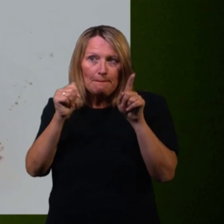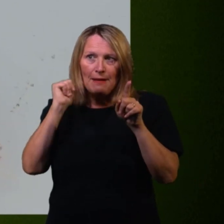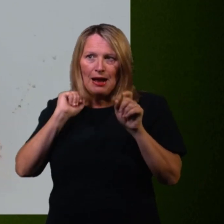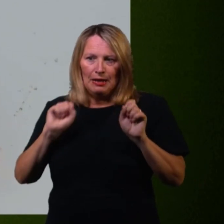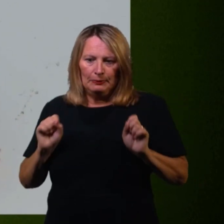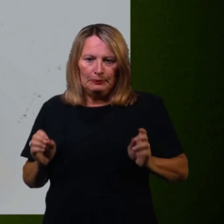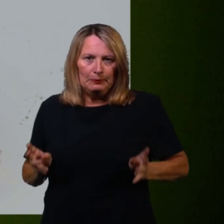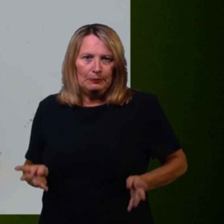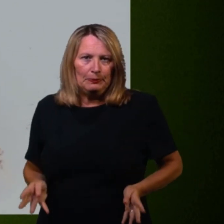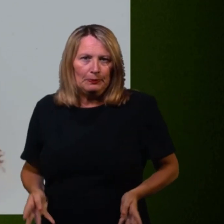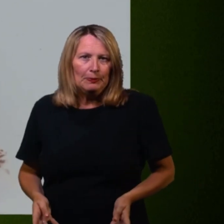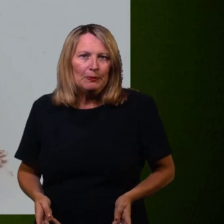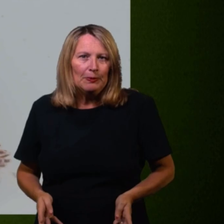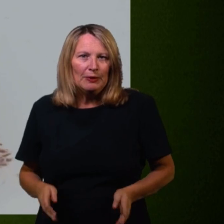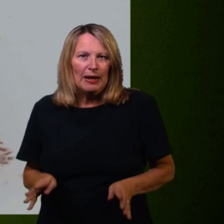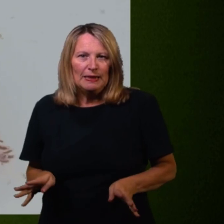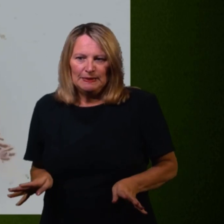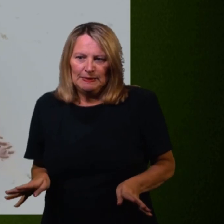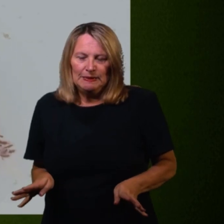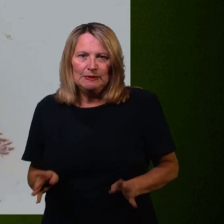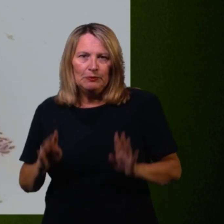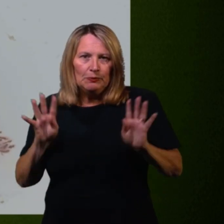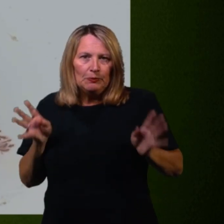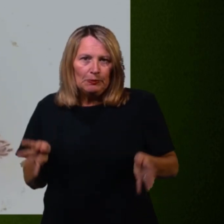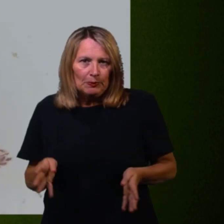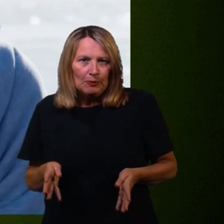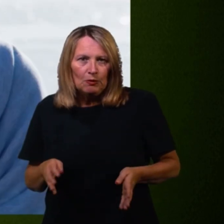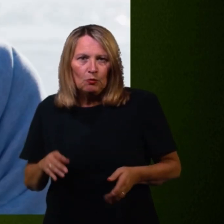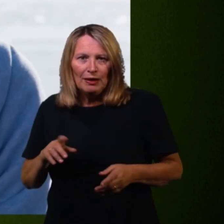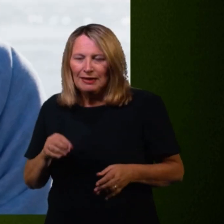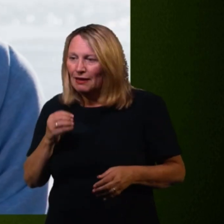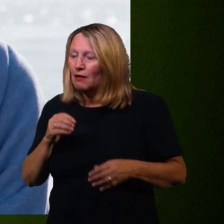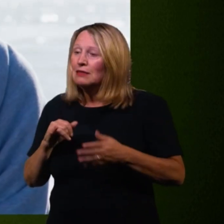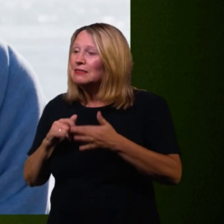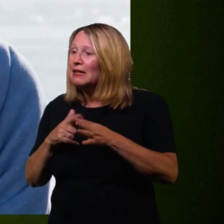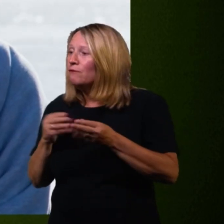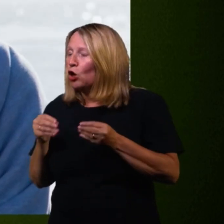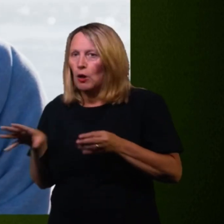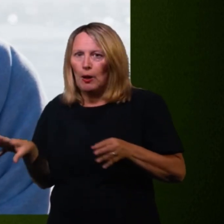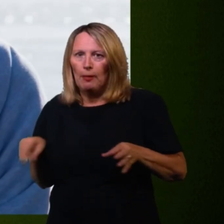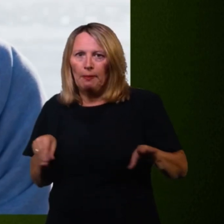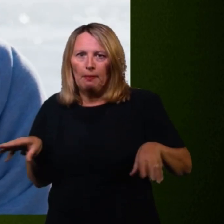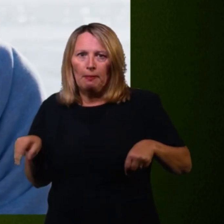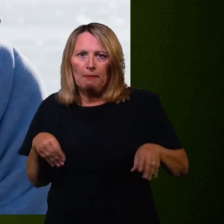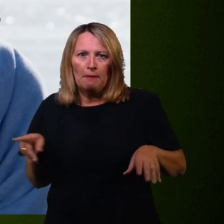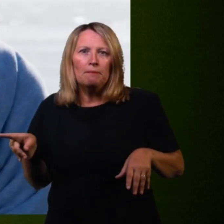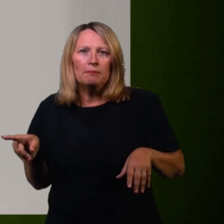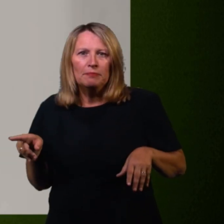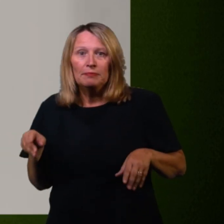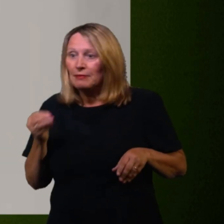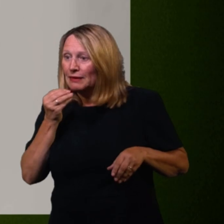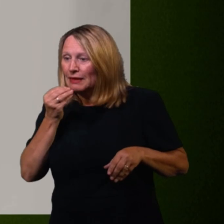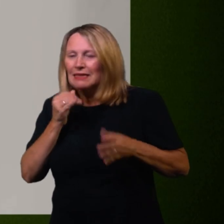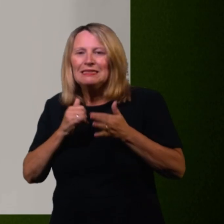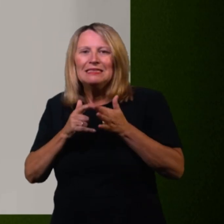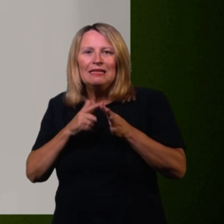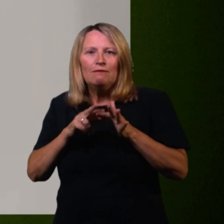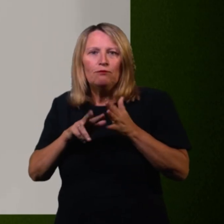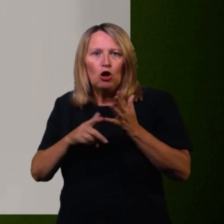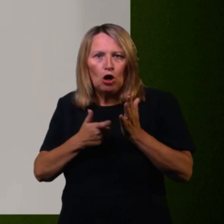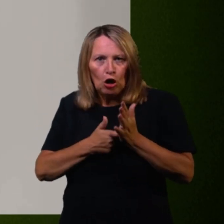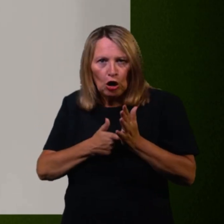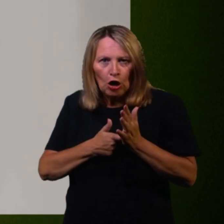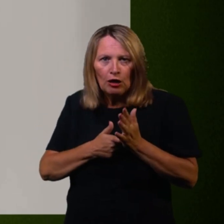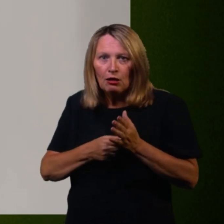actually full of stinging cells which they've collected from eating sea fur. So they eat the sea fur, and rather than